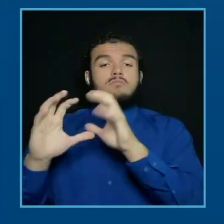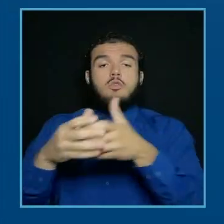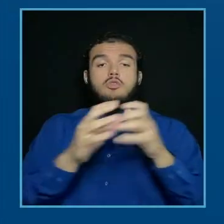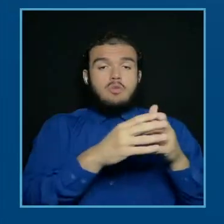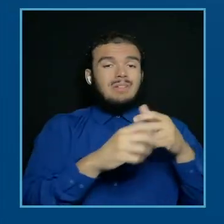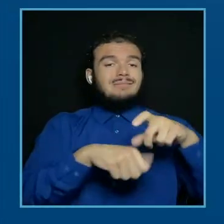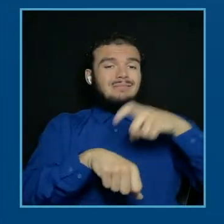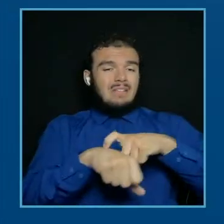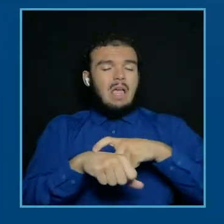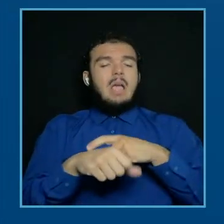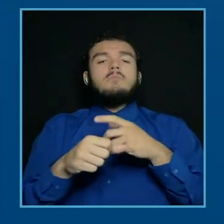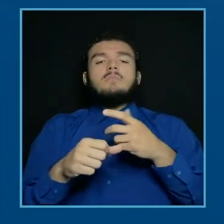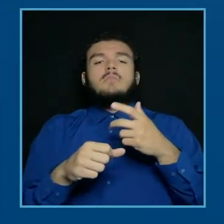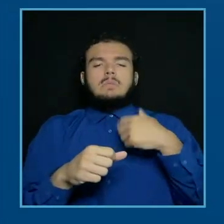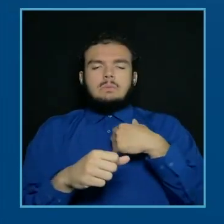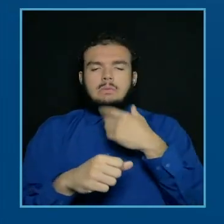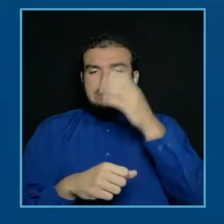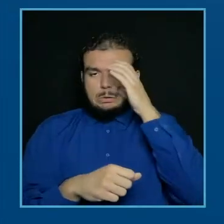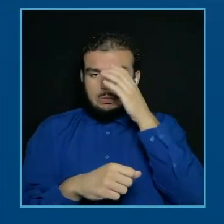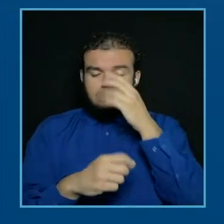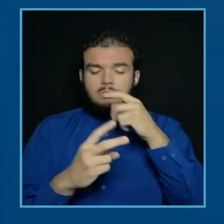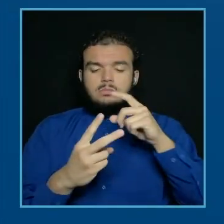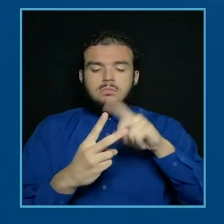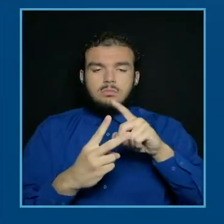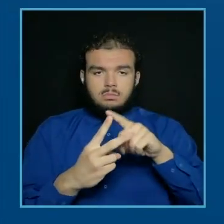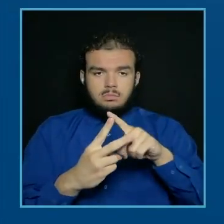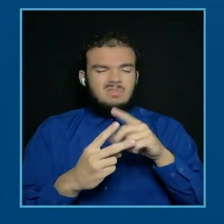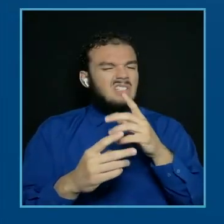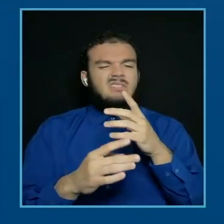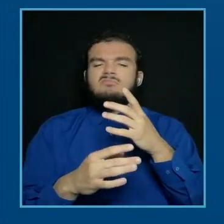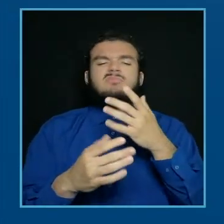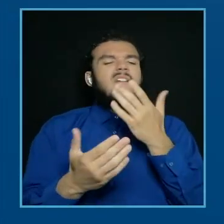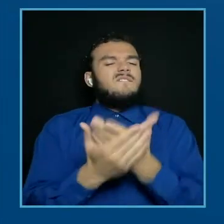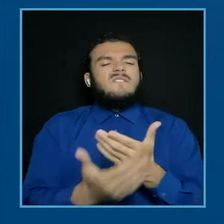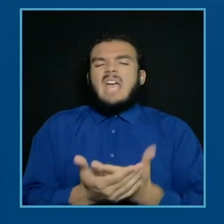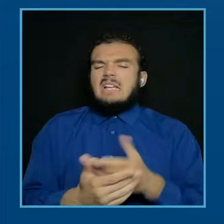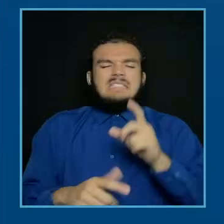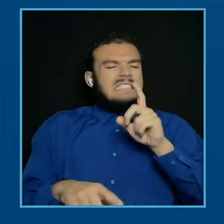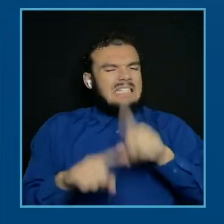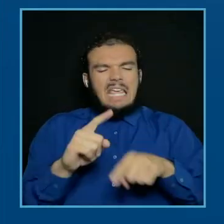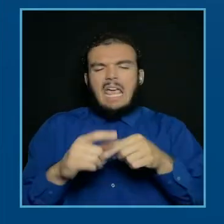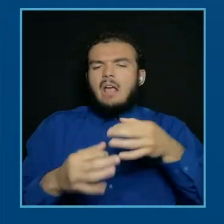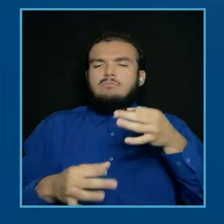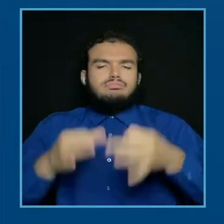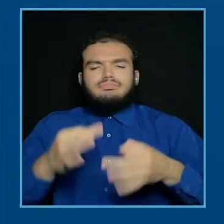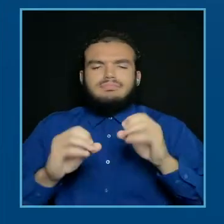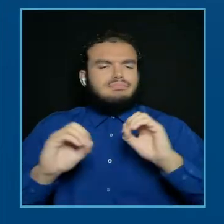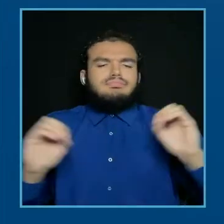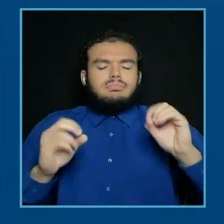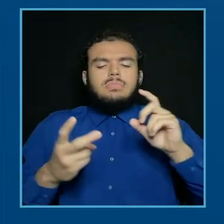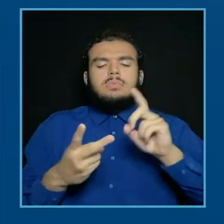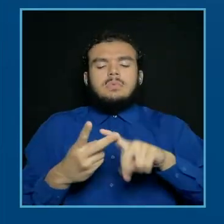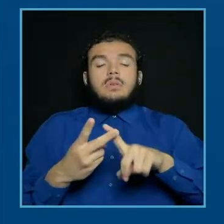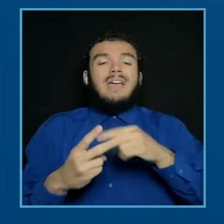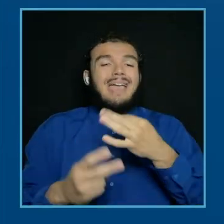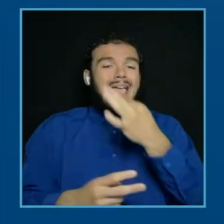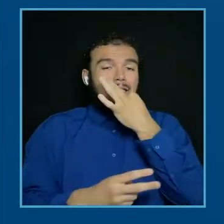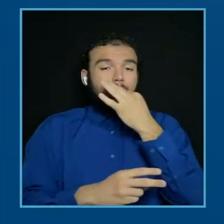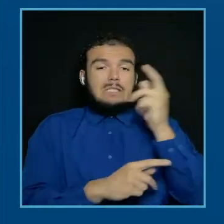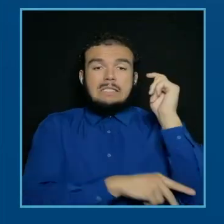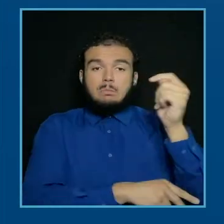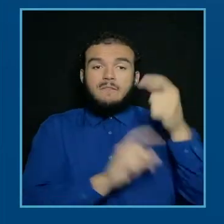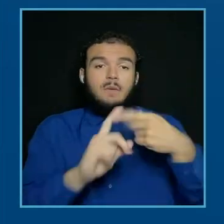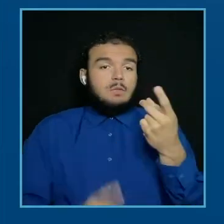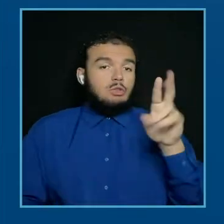will hear 1, the undisputed facts of this challenge, 2, expert testimony from Dr. Daniel